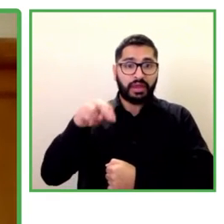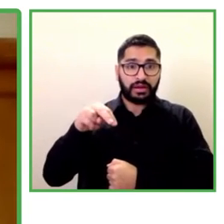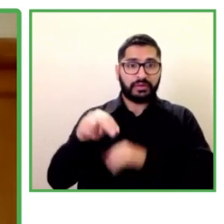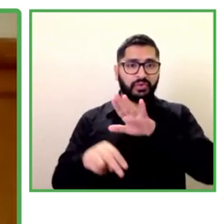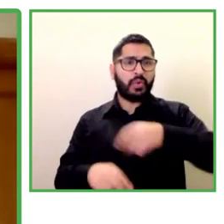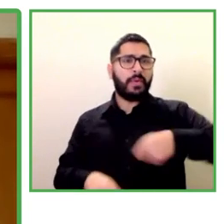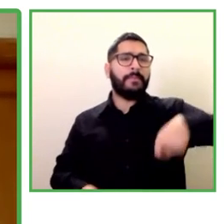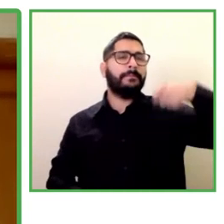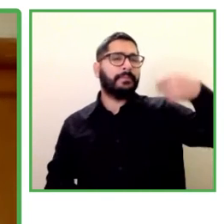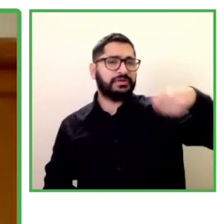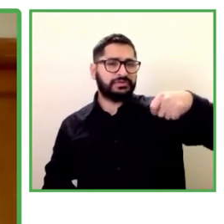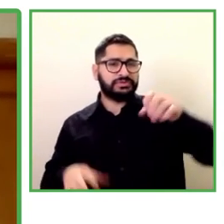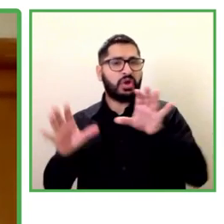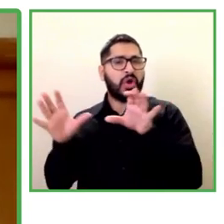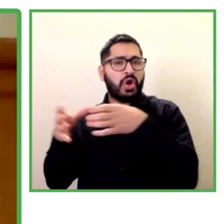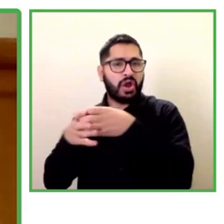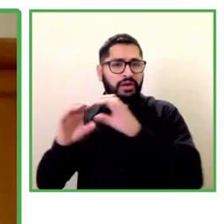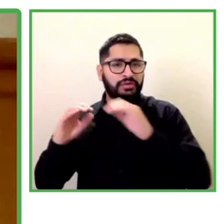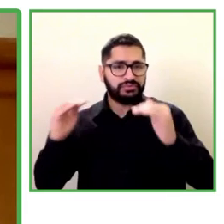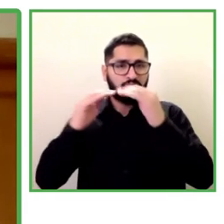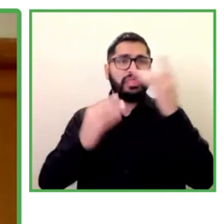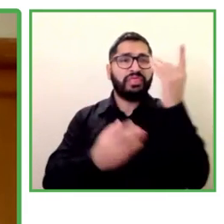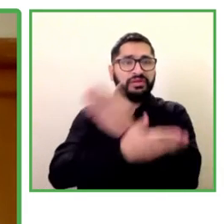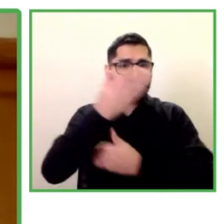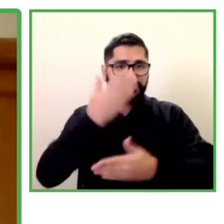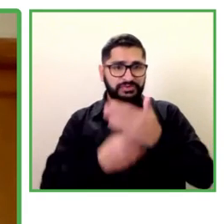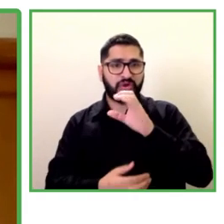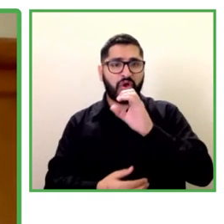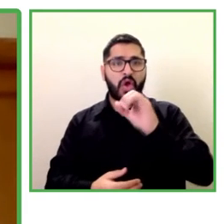for Disability of the ILO